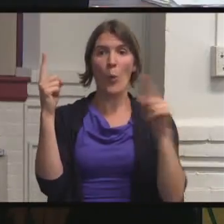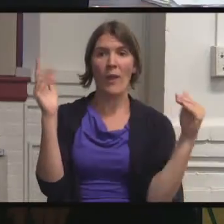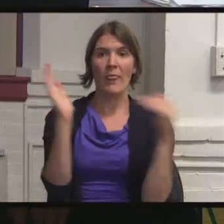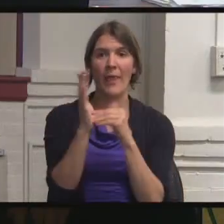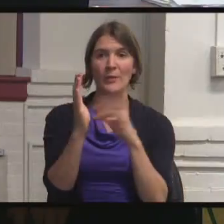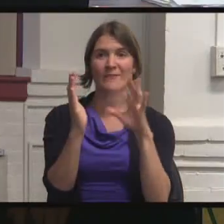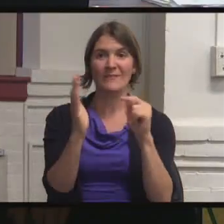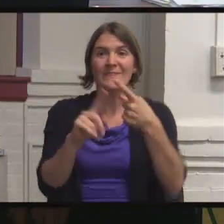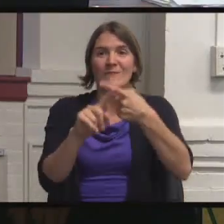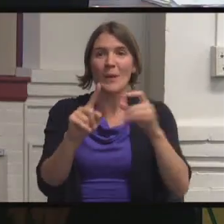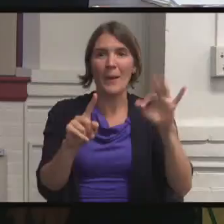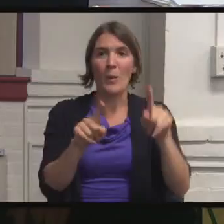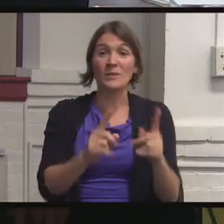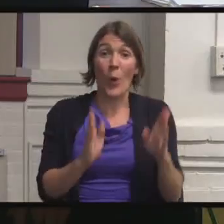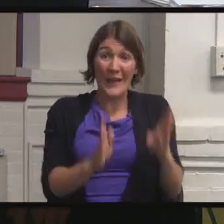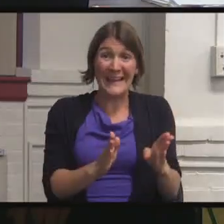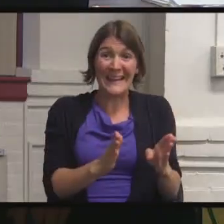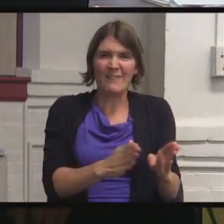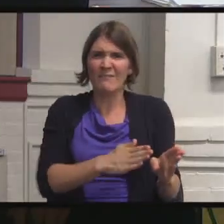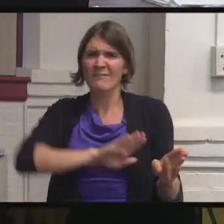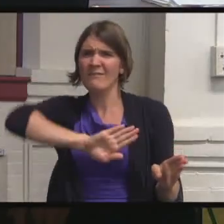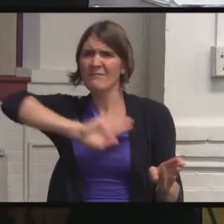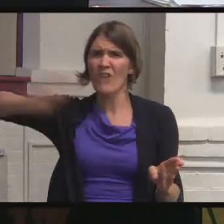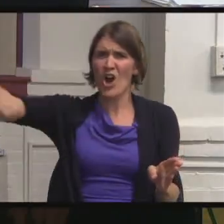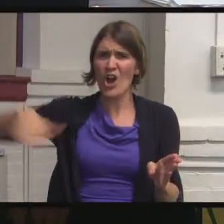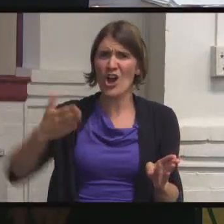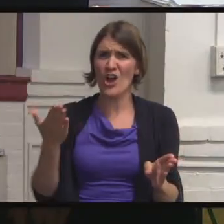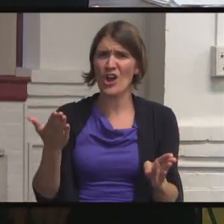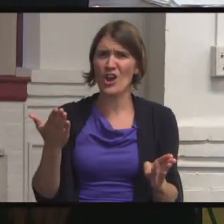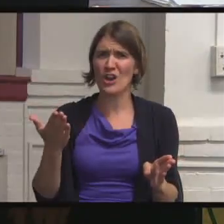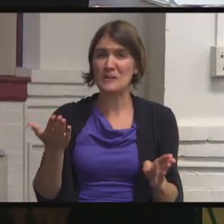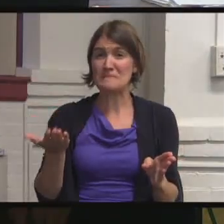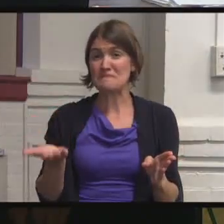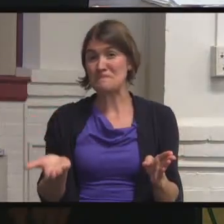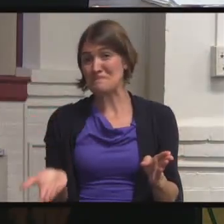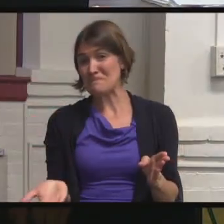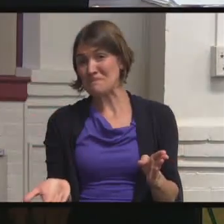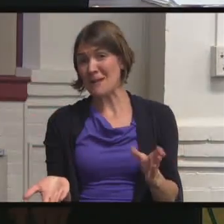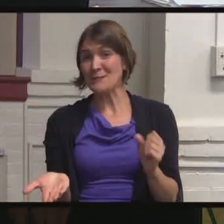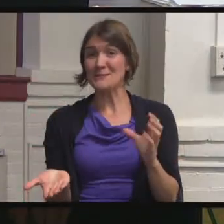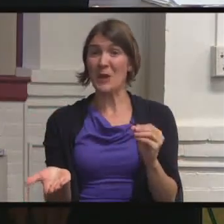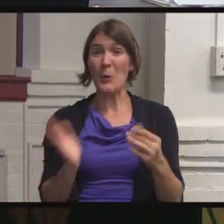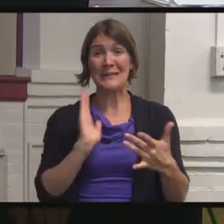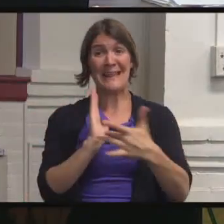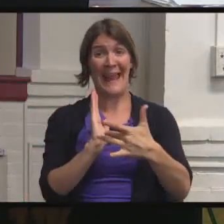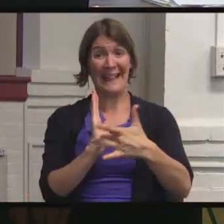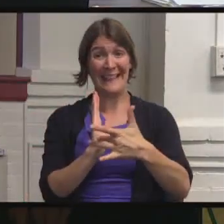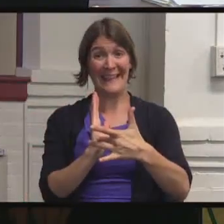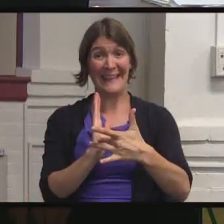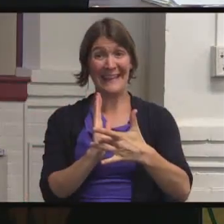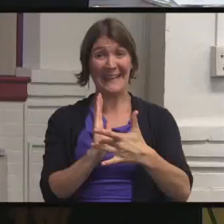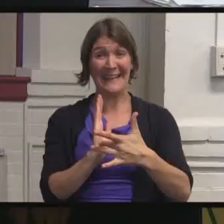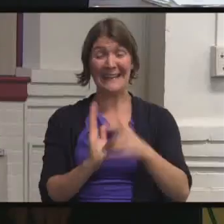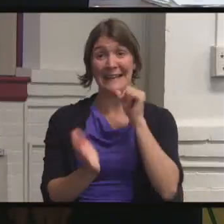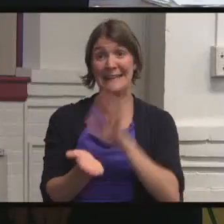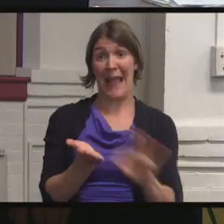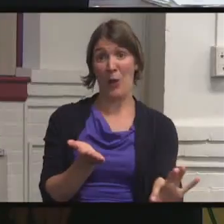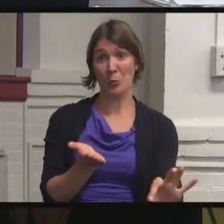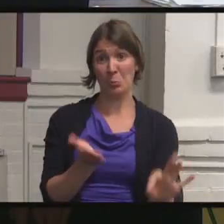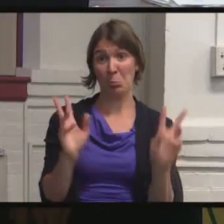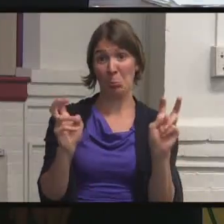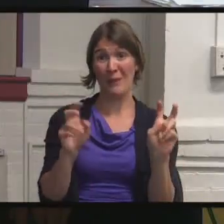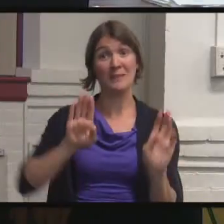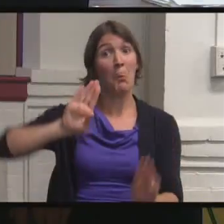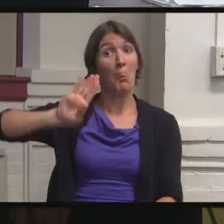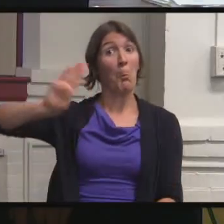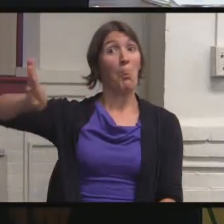feet from I-91, the roadway. So it's clearly located some